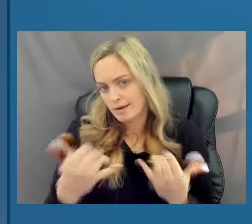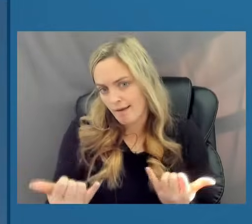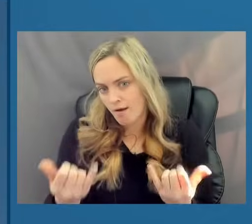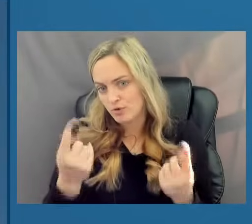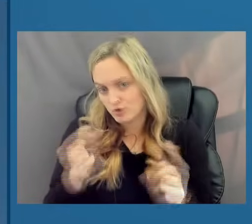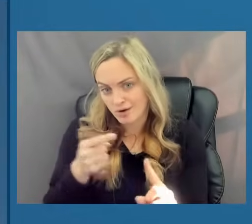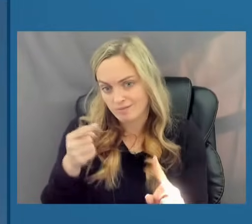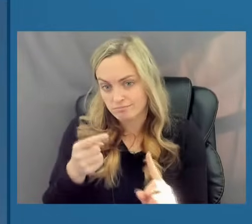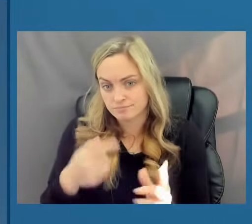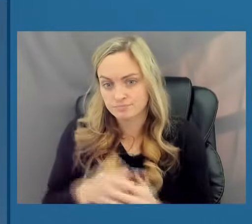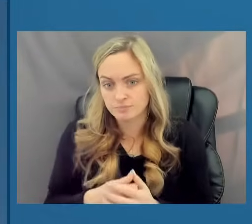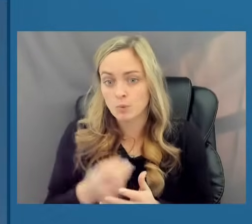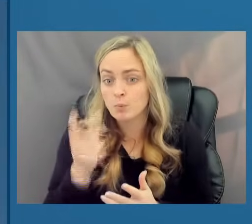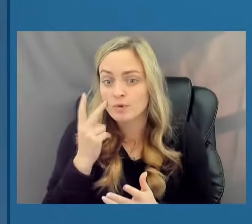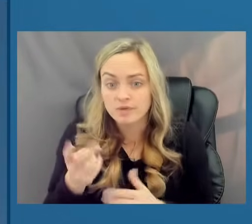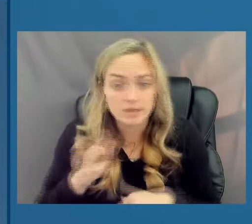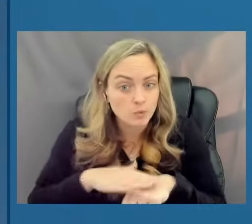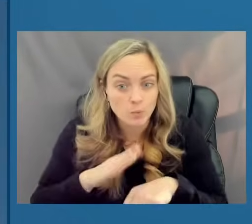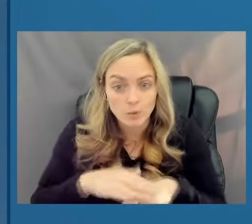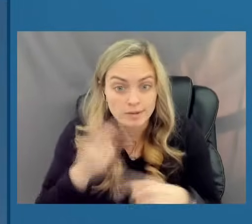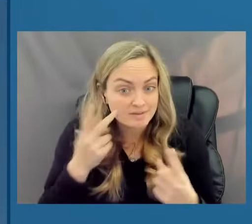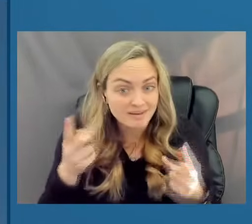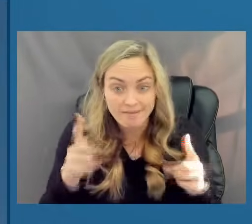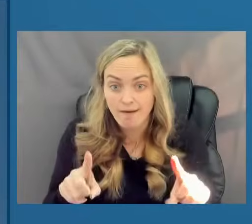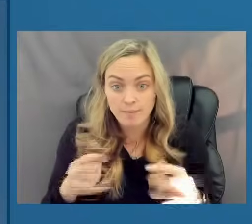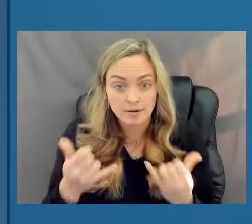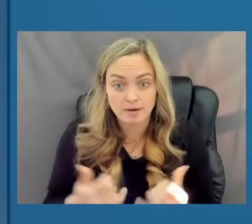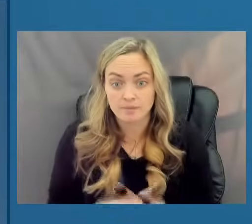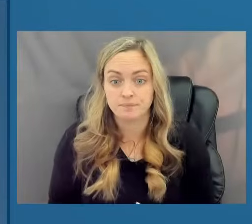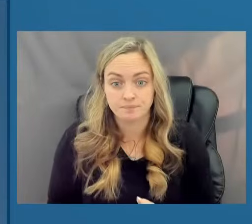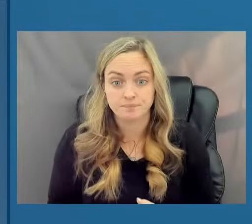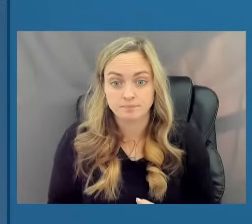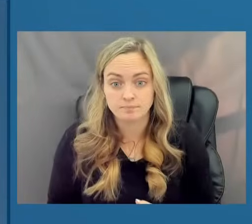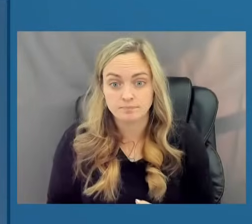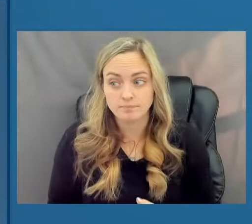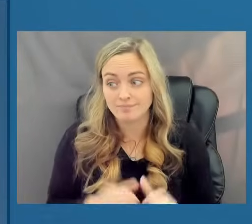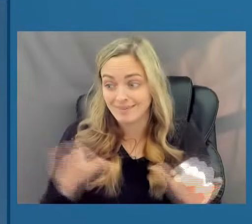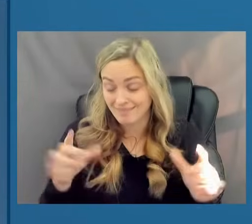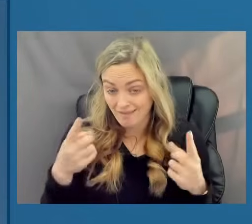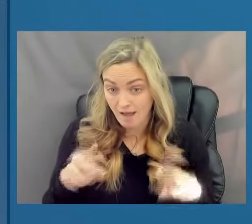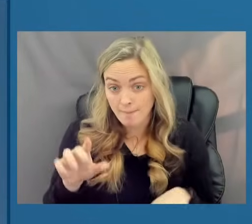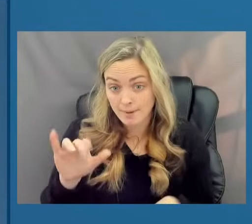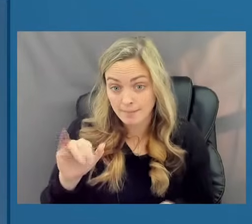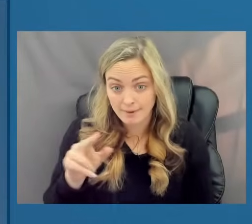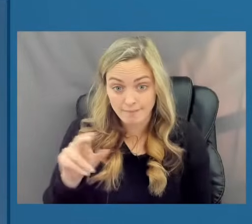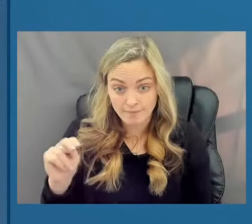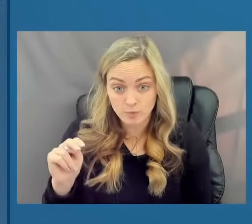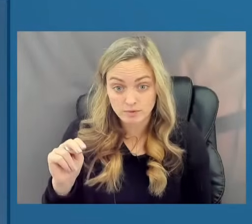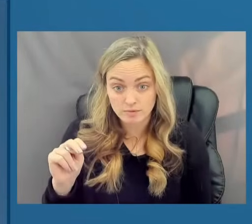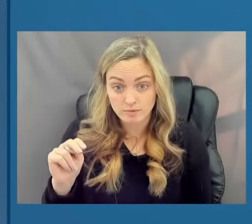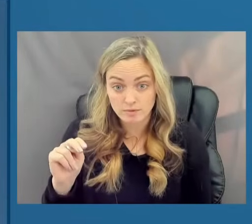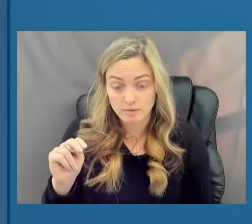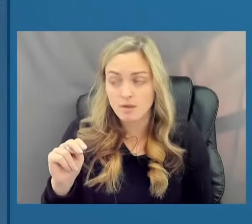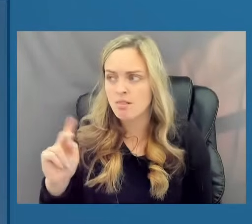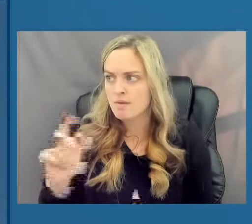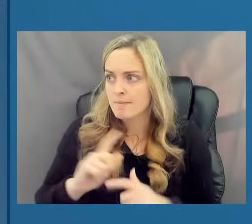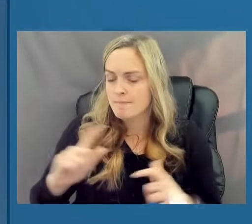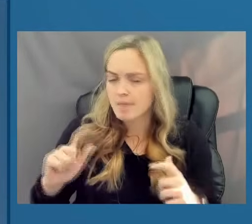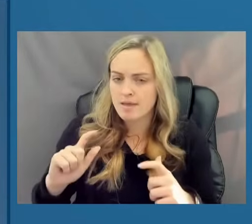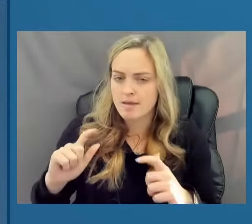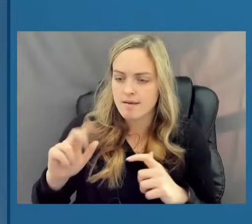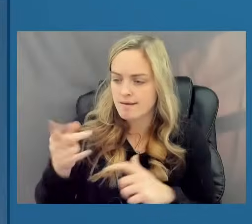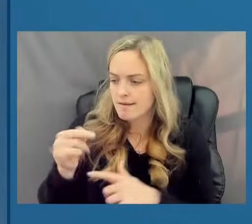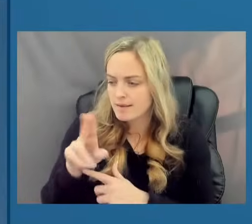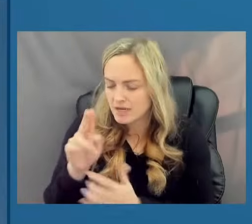York. We've seen the warning signs. It's happening. That's what they did in Minneapolis. Get large-scale detention centers, use the